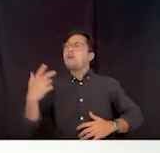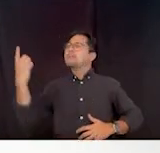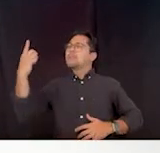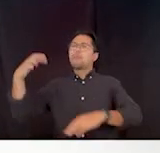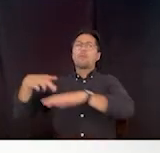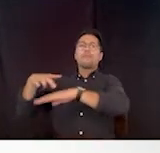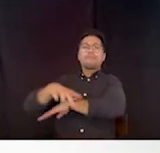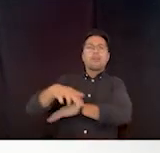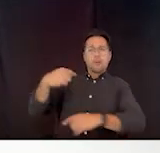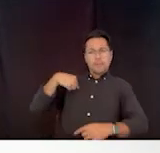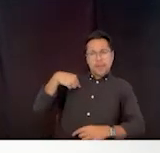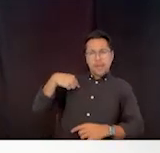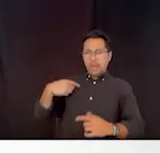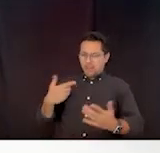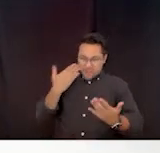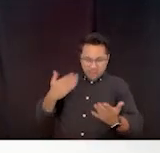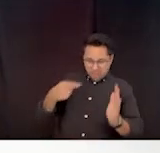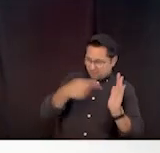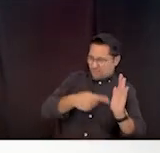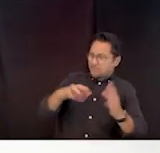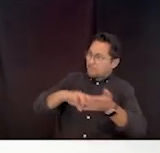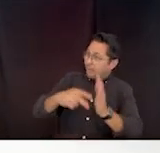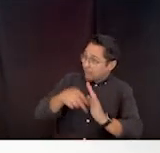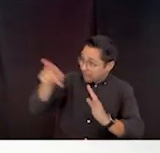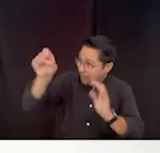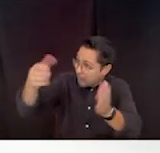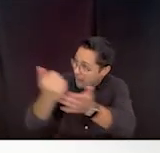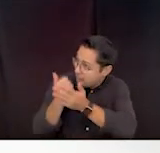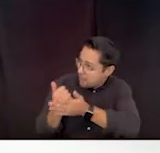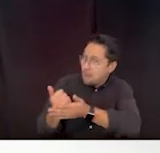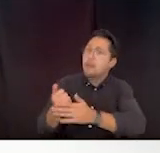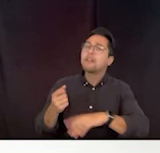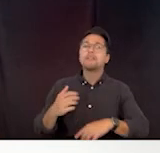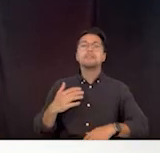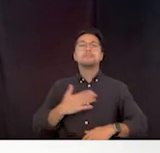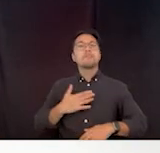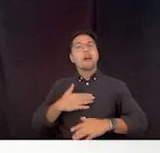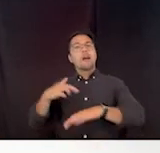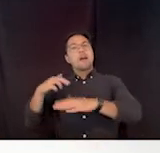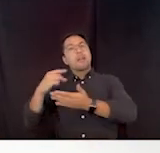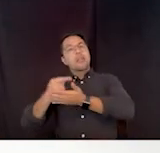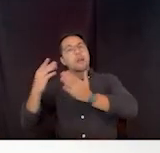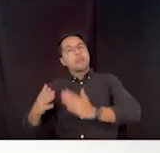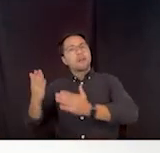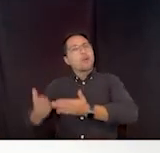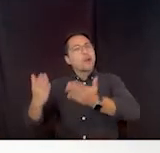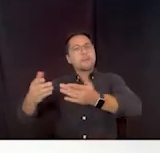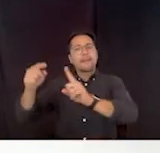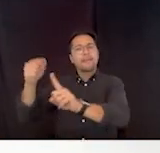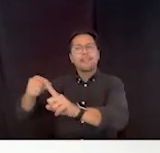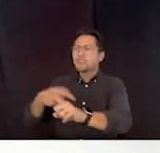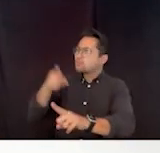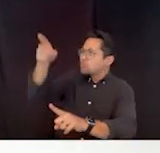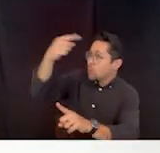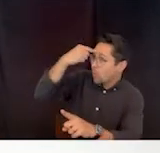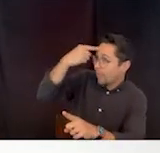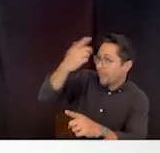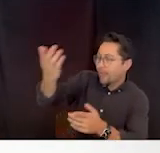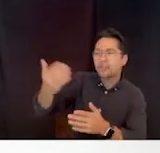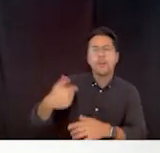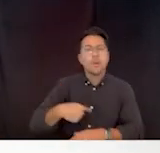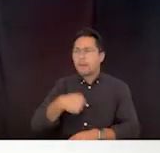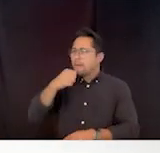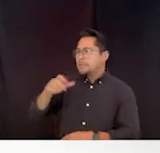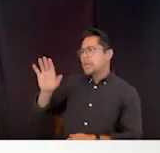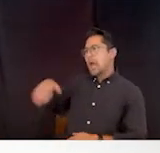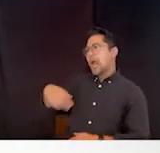and I don't even know what this means. Can you help me? My therapist recommended this. What do you think? We're not always going to say,